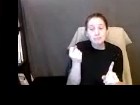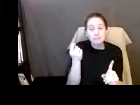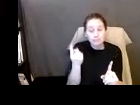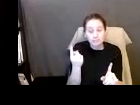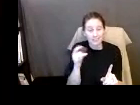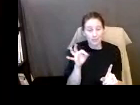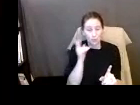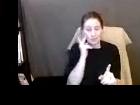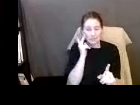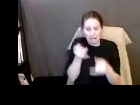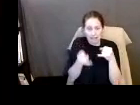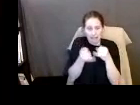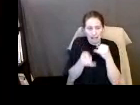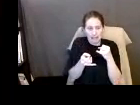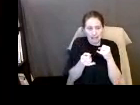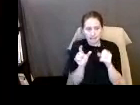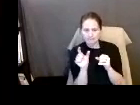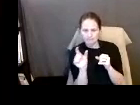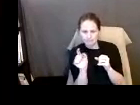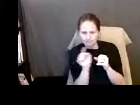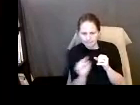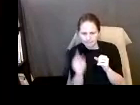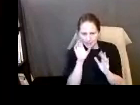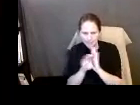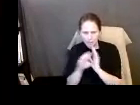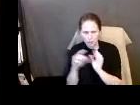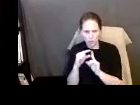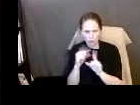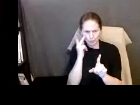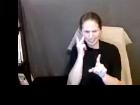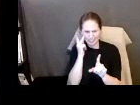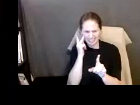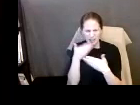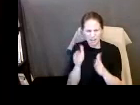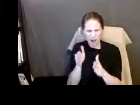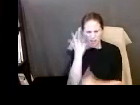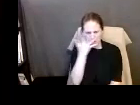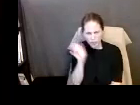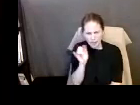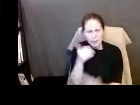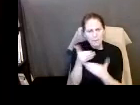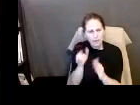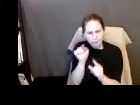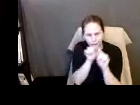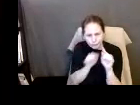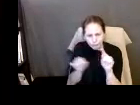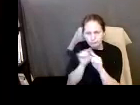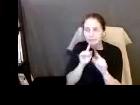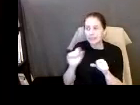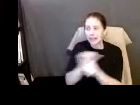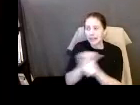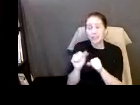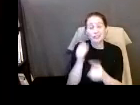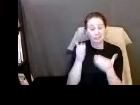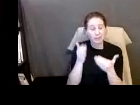very last symbol of the word in the lower right corner over here, you can see this box type shape. That actually might be